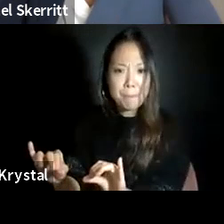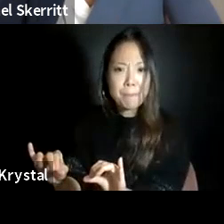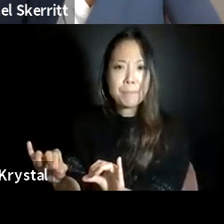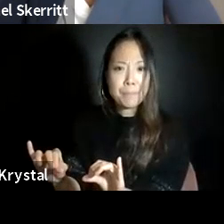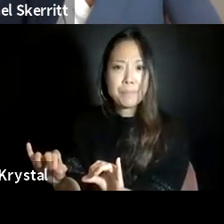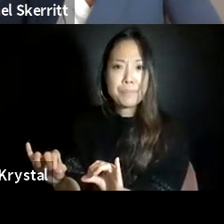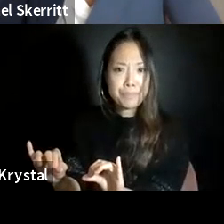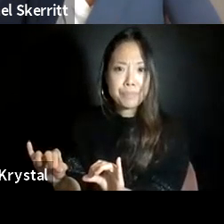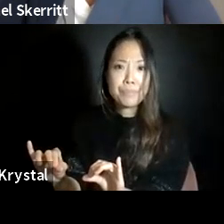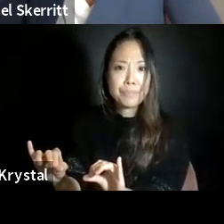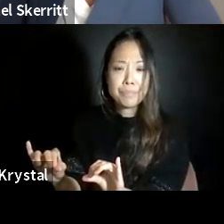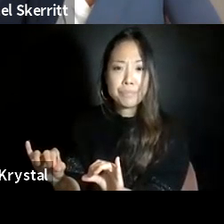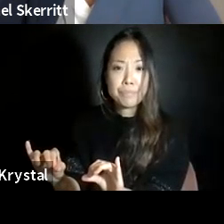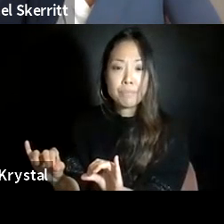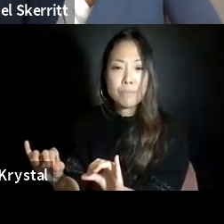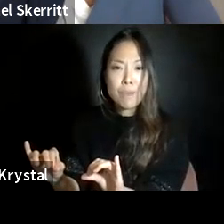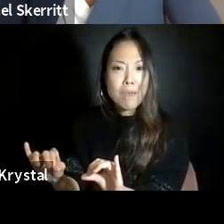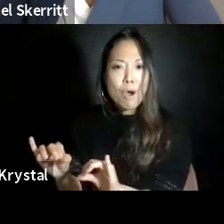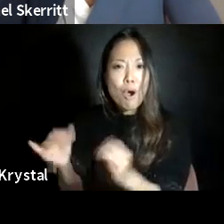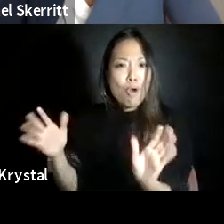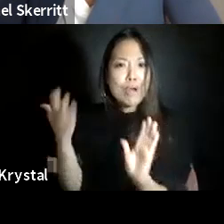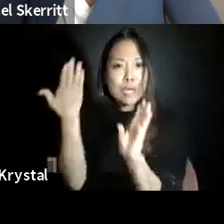suggested was somewhat flawed.